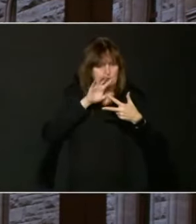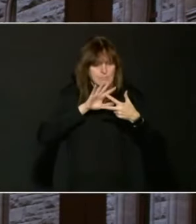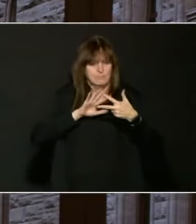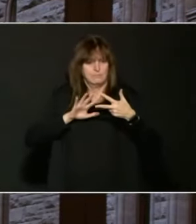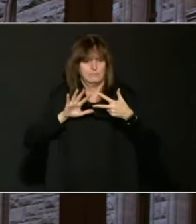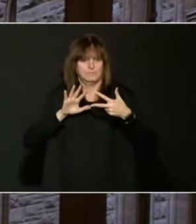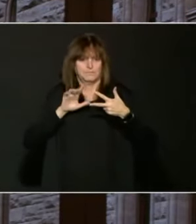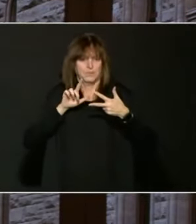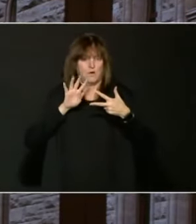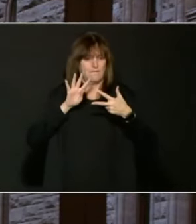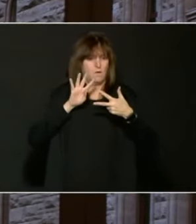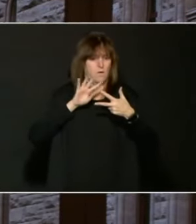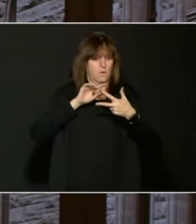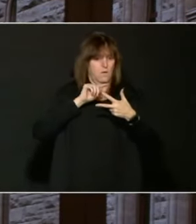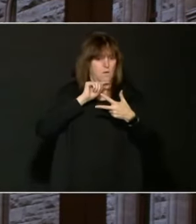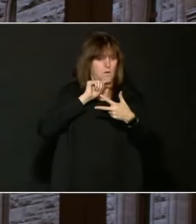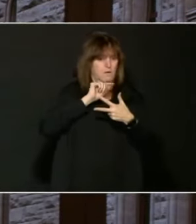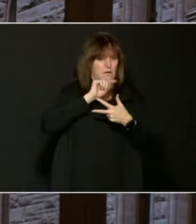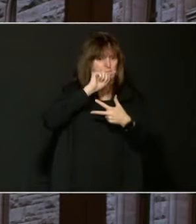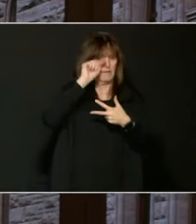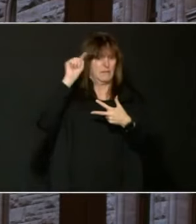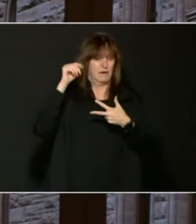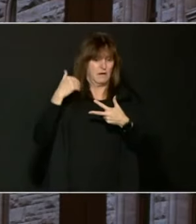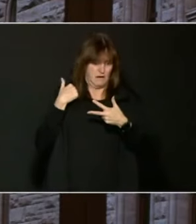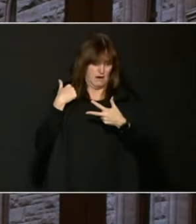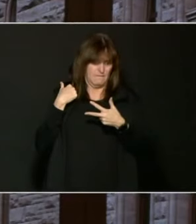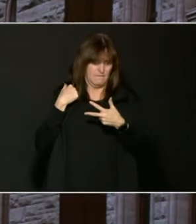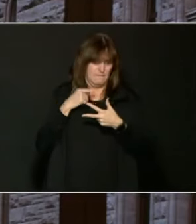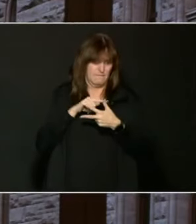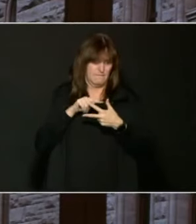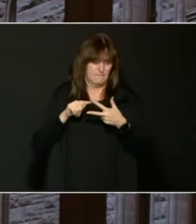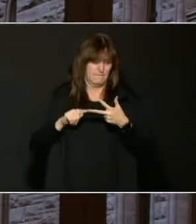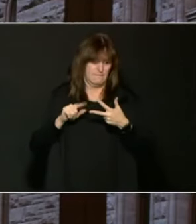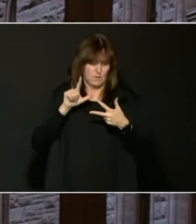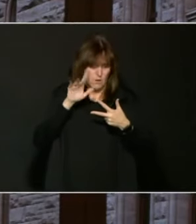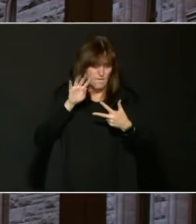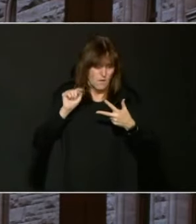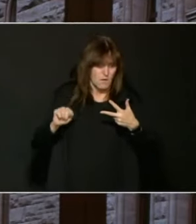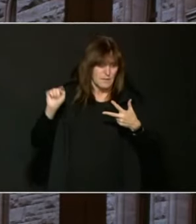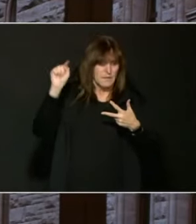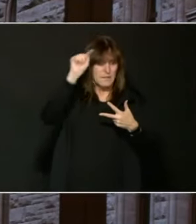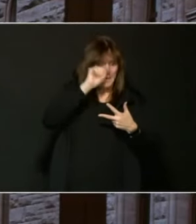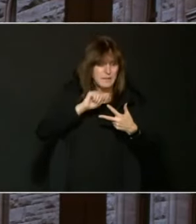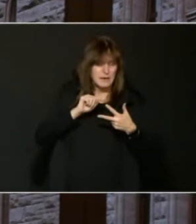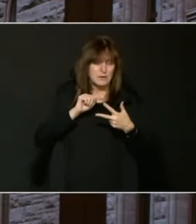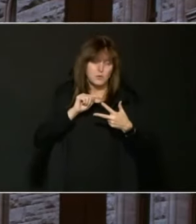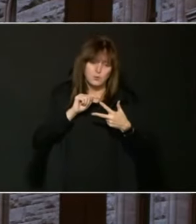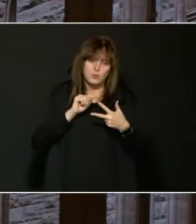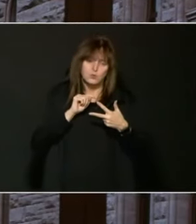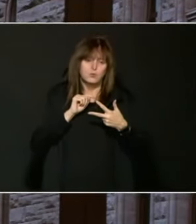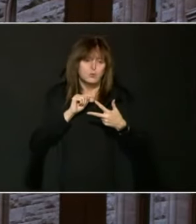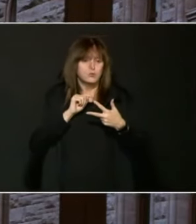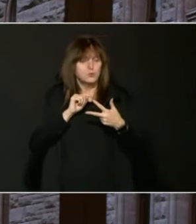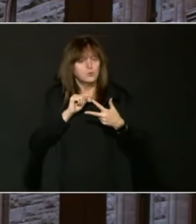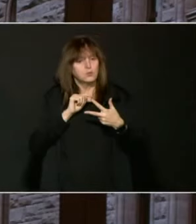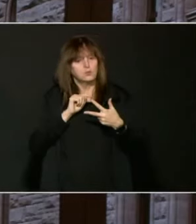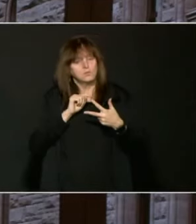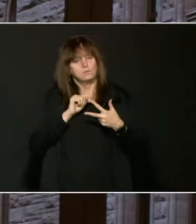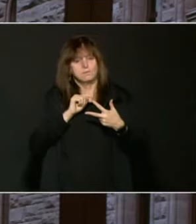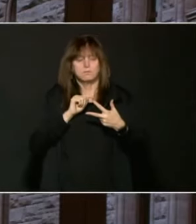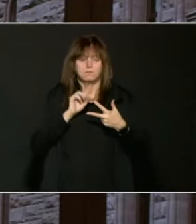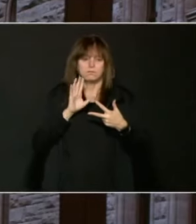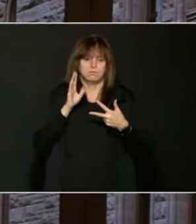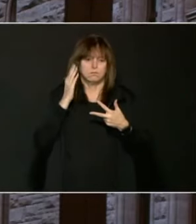concern reported to them, and some, of course, more than others, and we have that data on our daily reports.